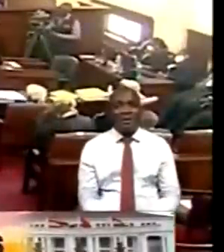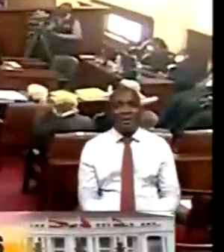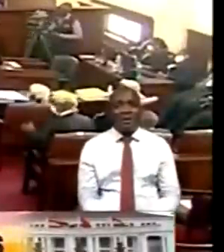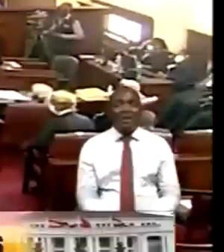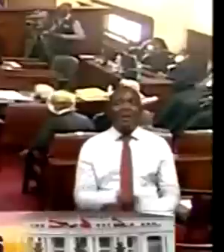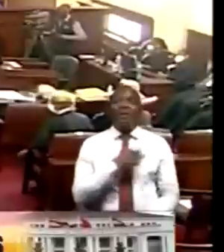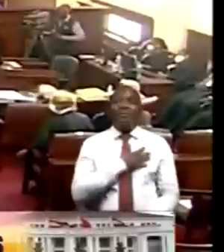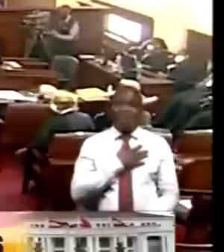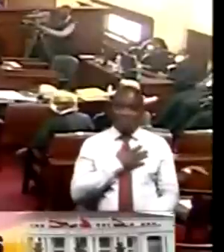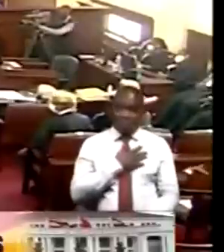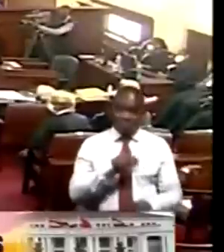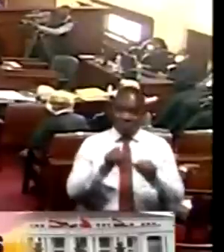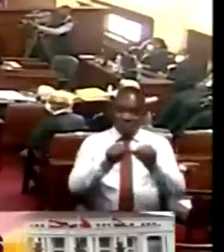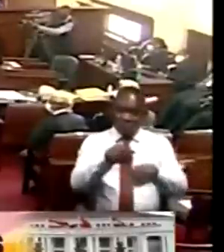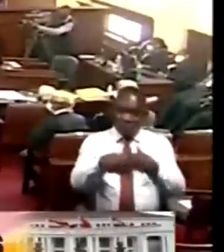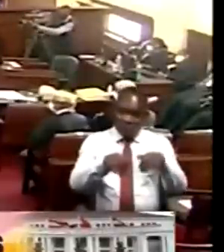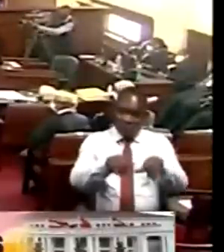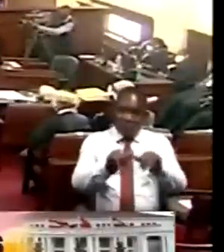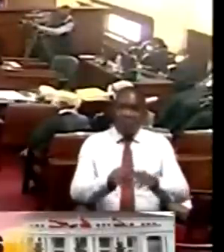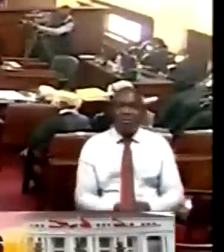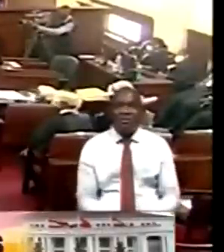So please let it go.